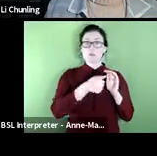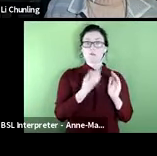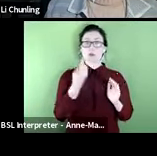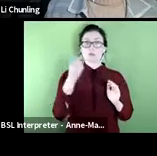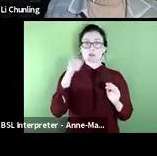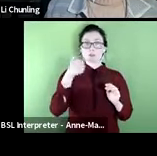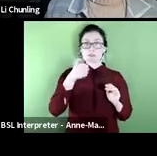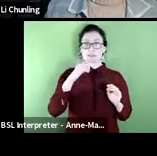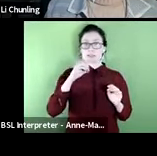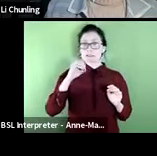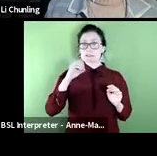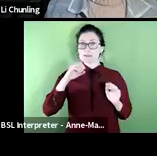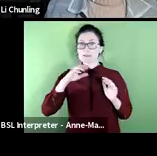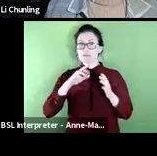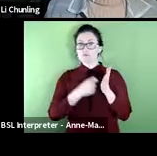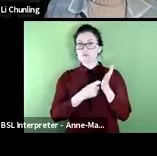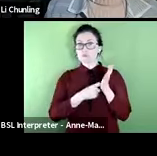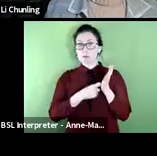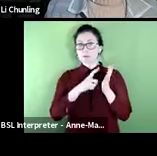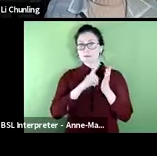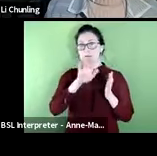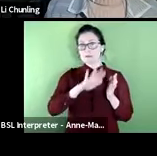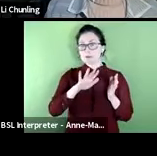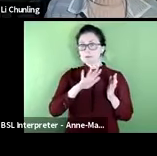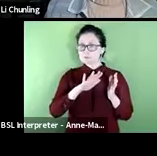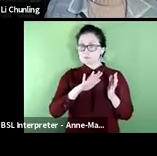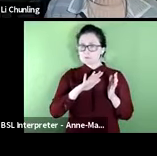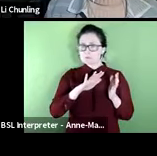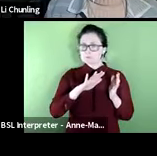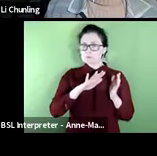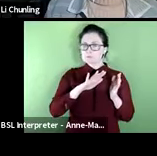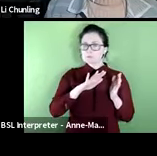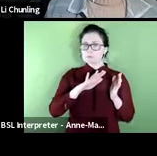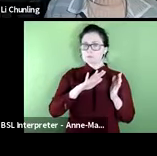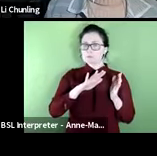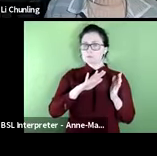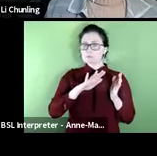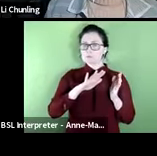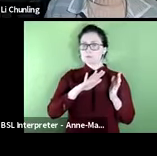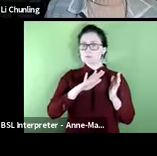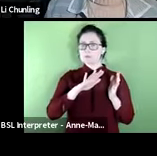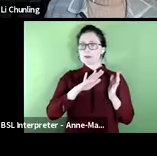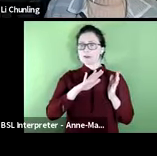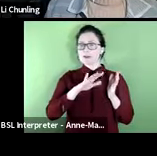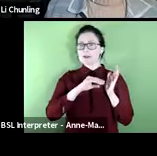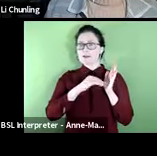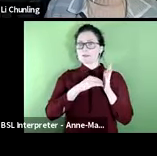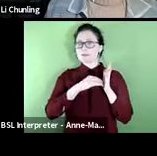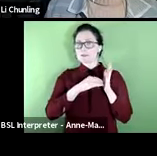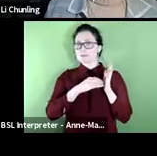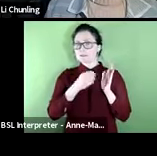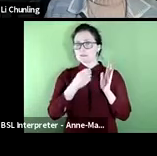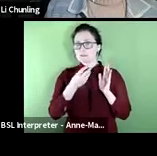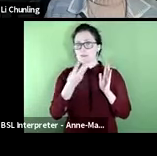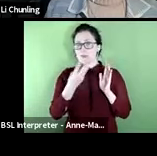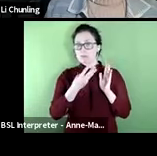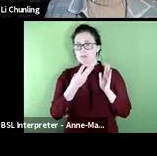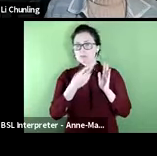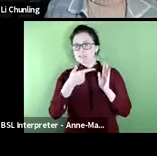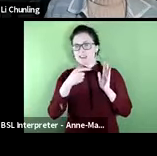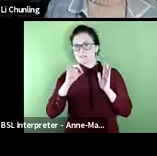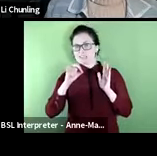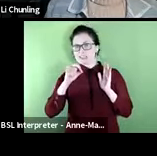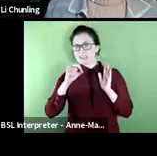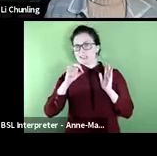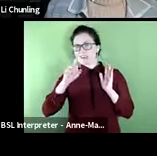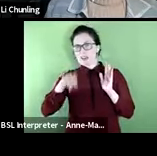about $70,000, if I calculated correctly, from 13 to 15%. So that